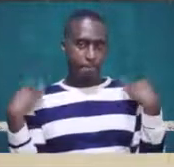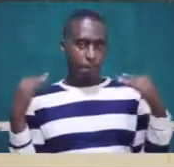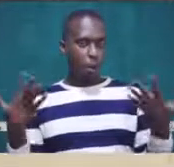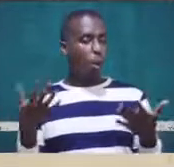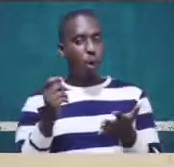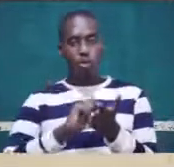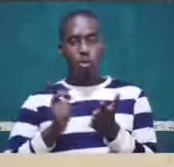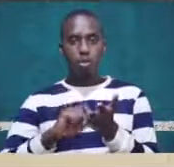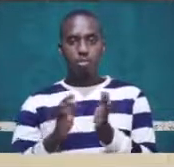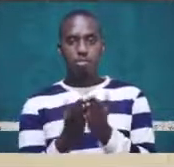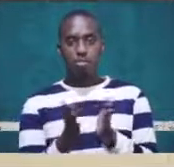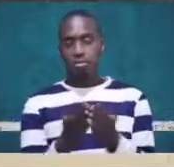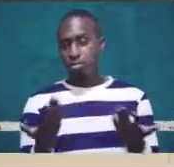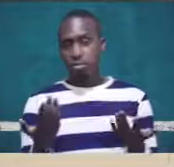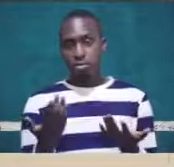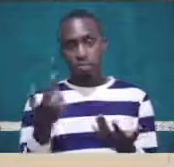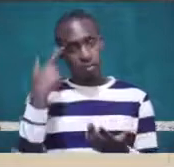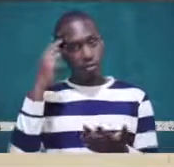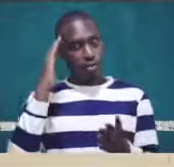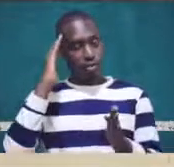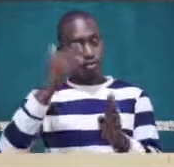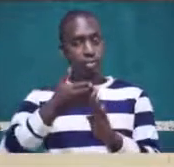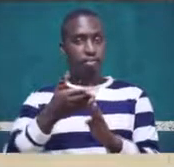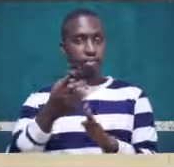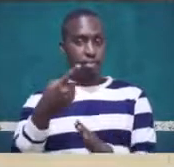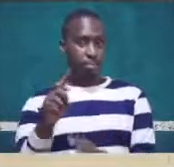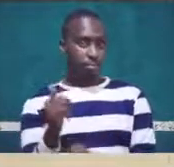your notebook for reference, isn't it? All right.